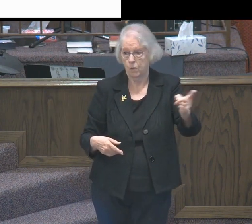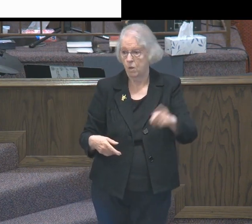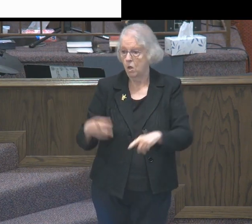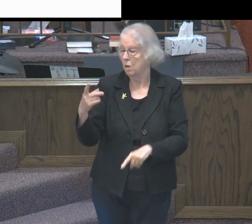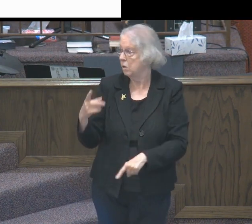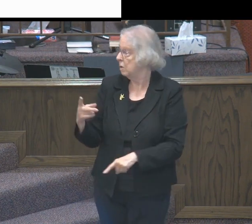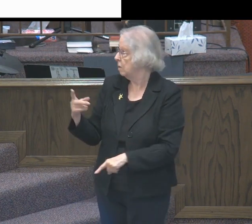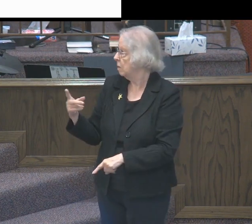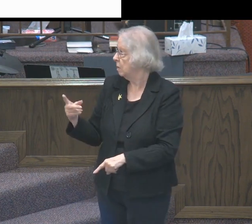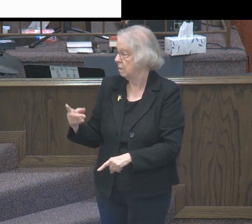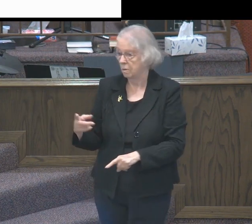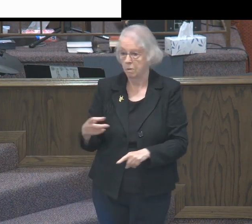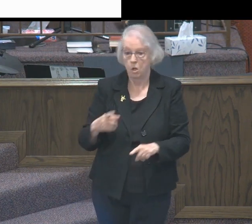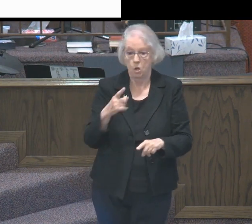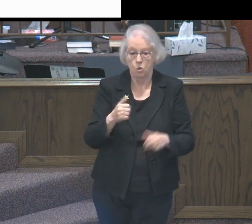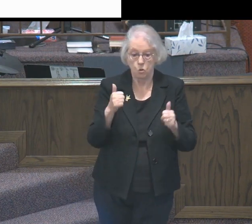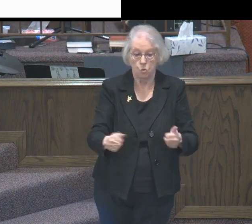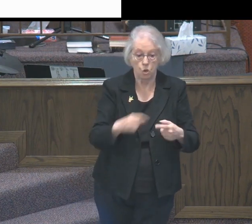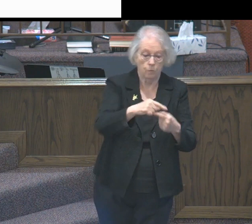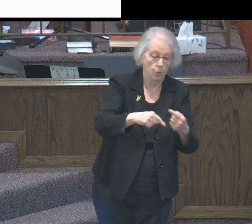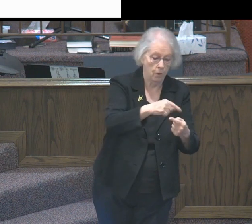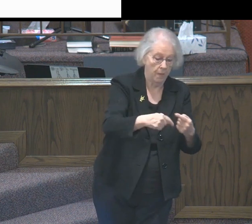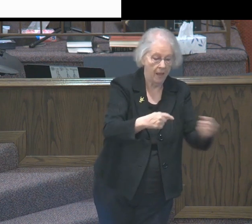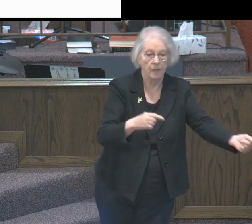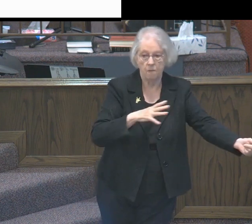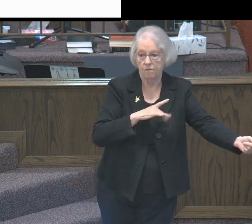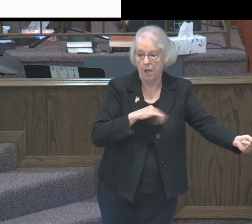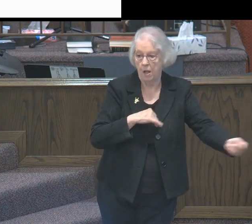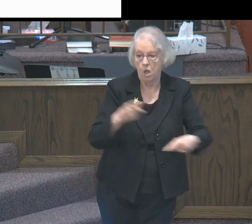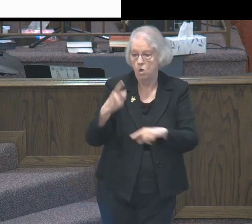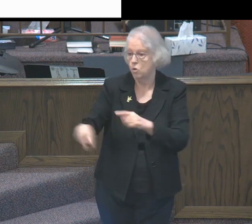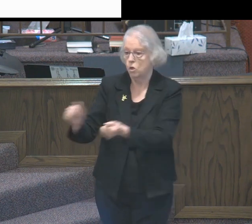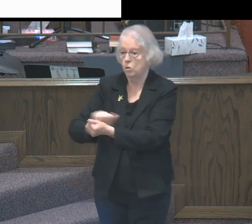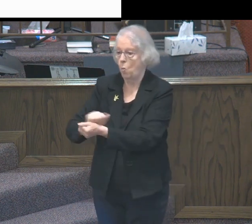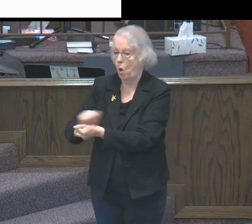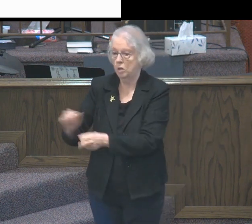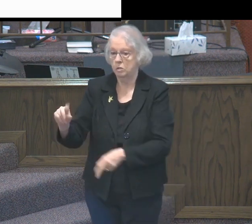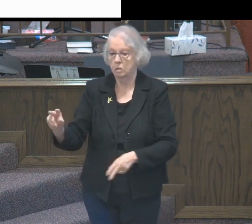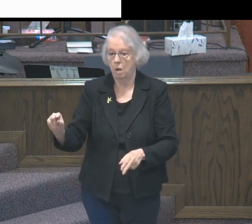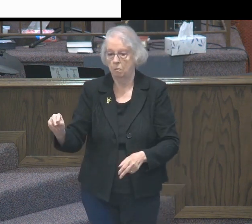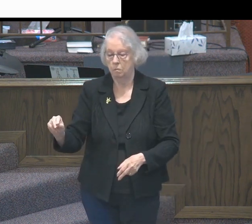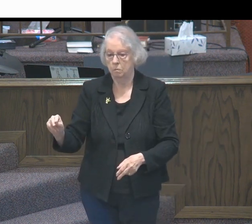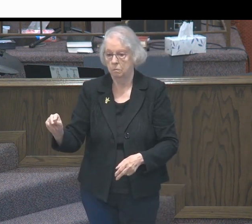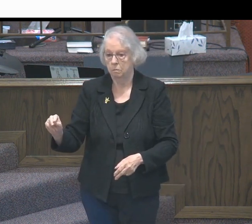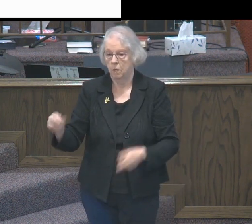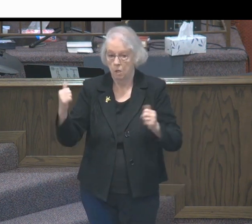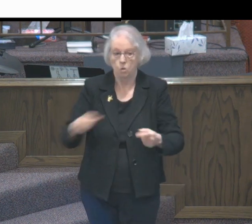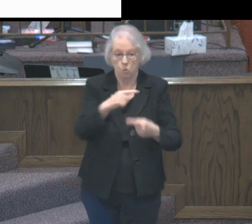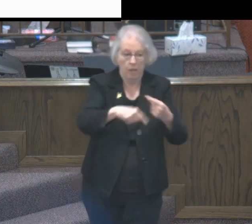do this, but not this. You could put a Band-Aid on it, but you couldn't wash it out and put any Neosporin on that cut.